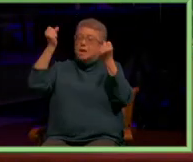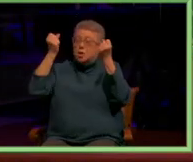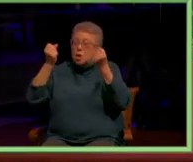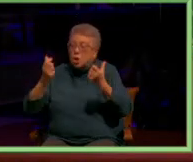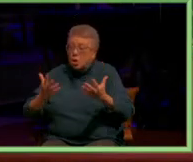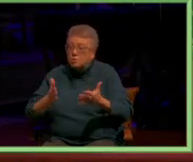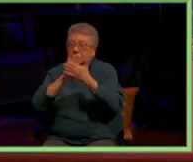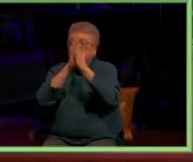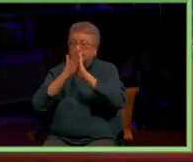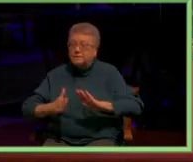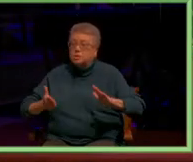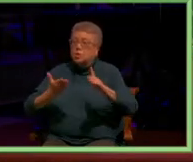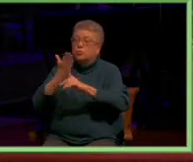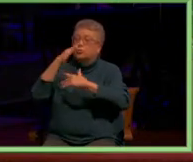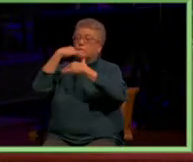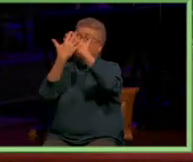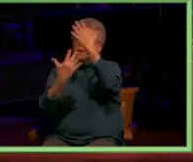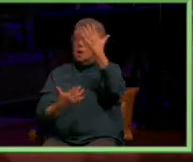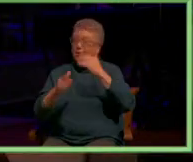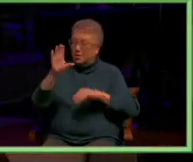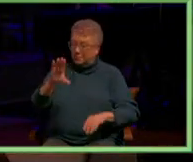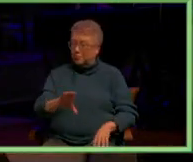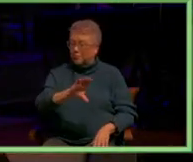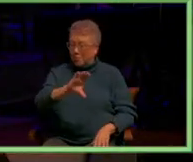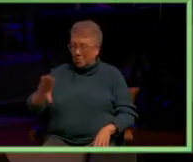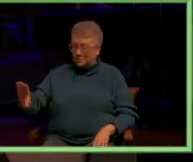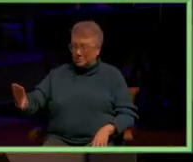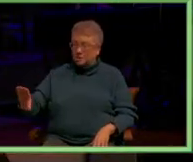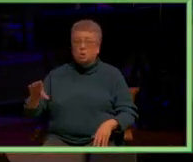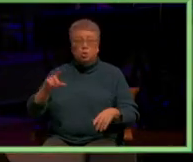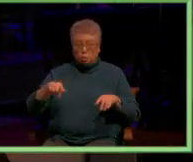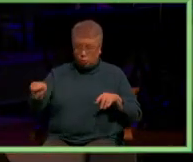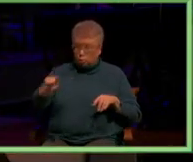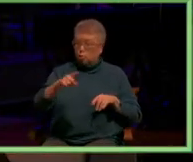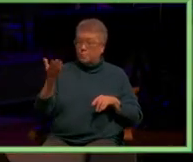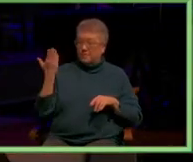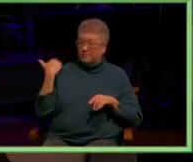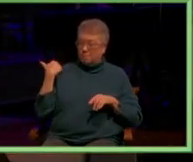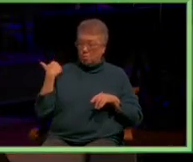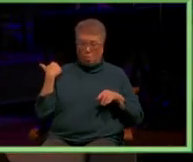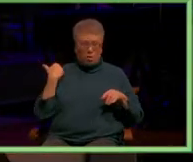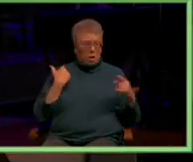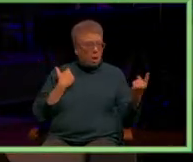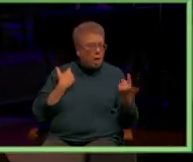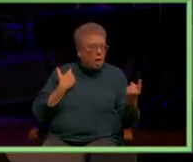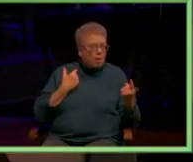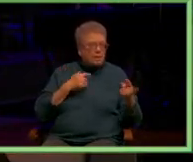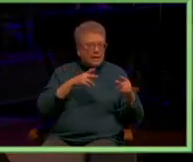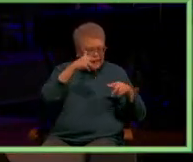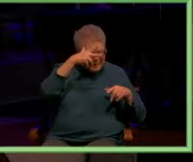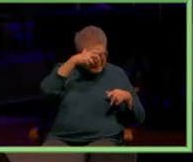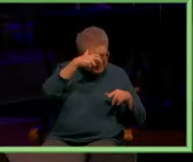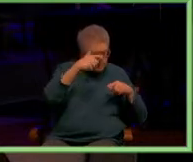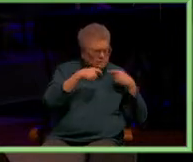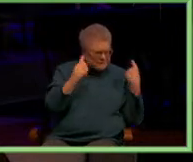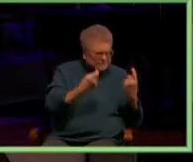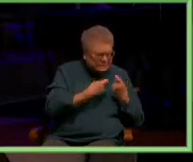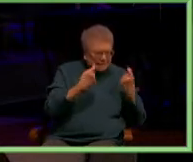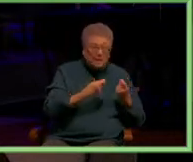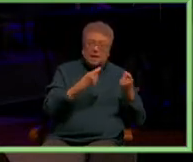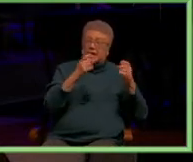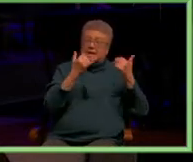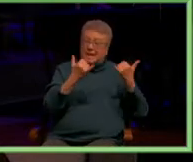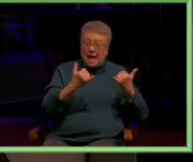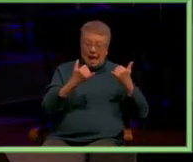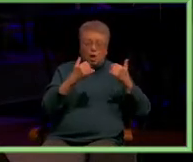by the blood of the cross. And you who were once alienated and hostile in mind, doing evil deeds, he has now reconciled you